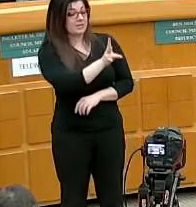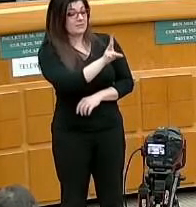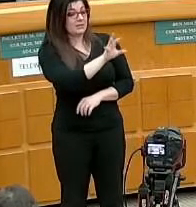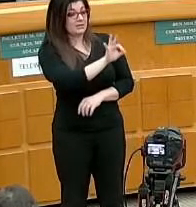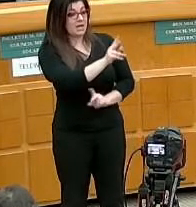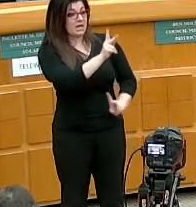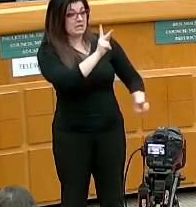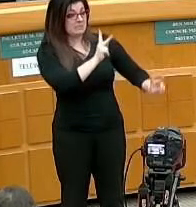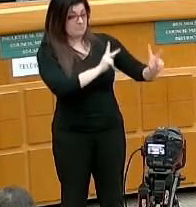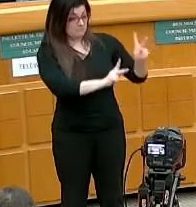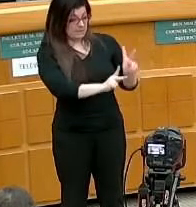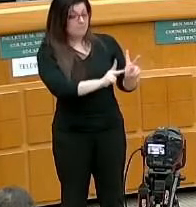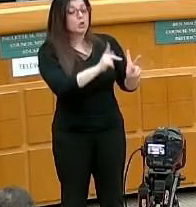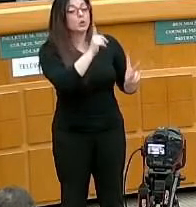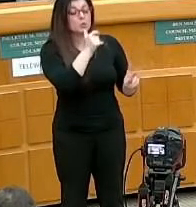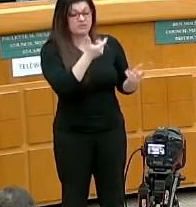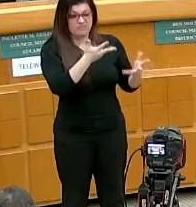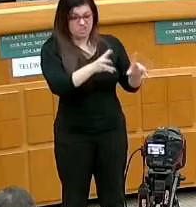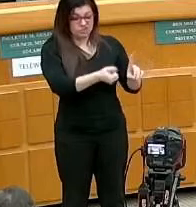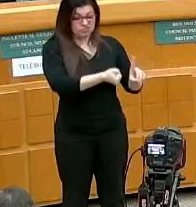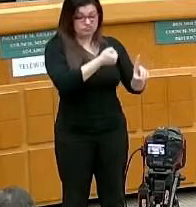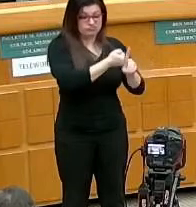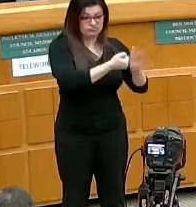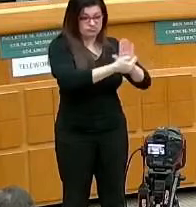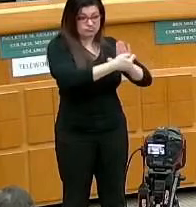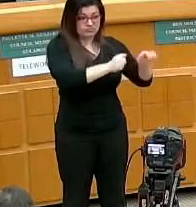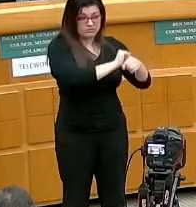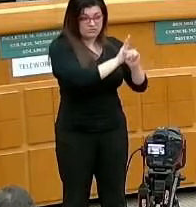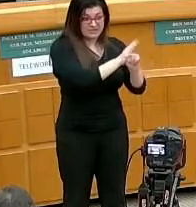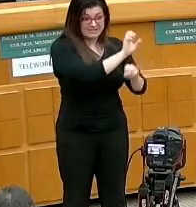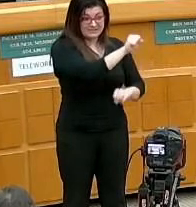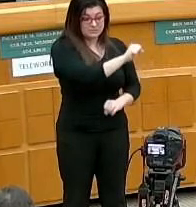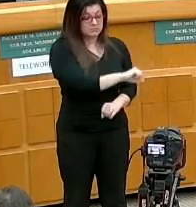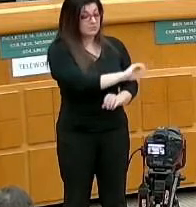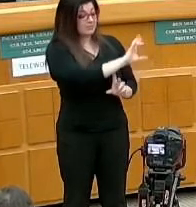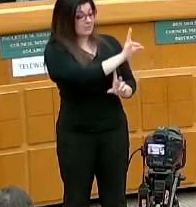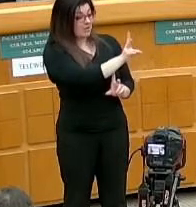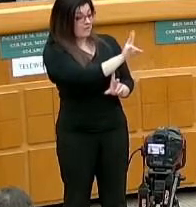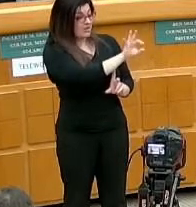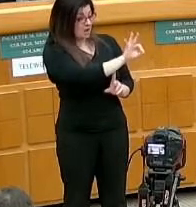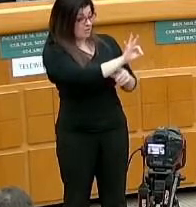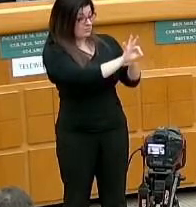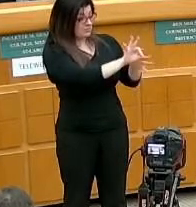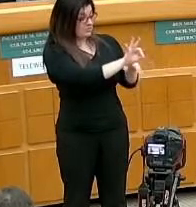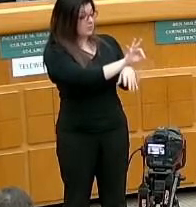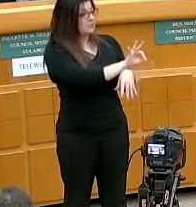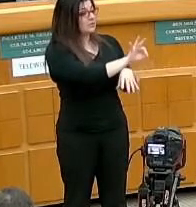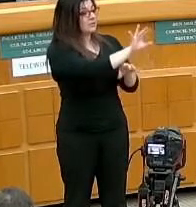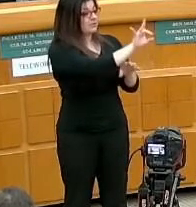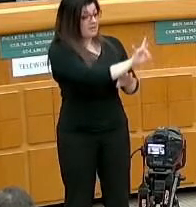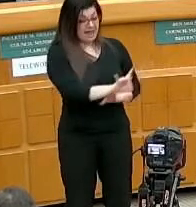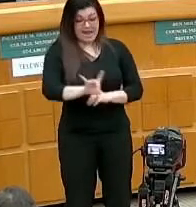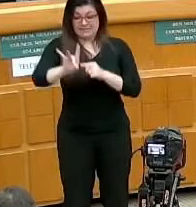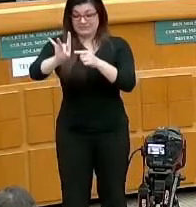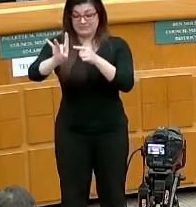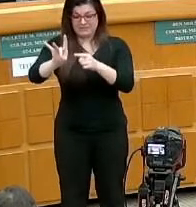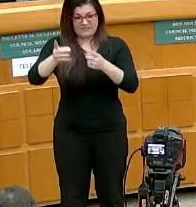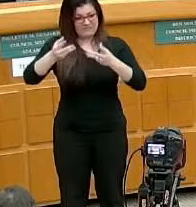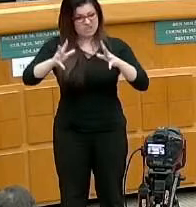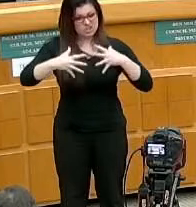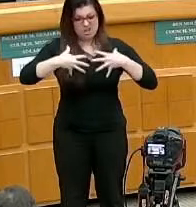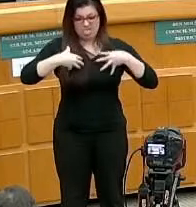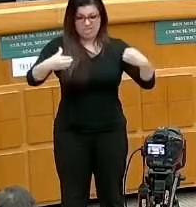confirmed cases, persons that have COVID-19. Of those 79, 8 have been fully recovered. So that